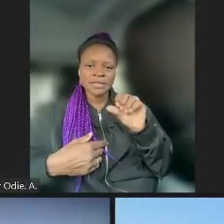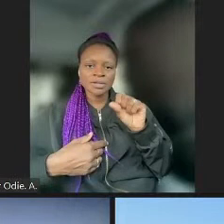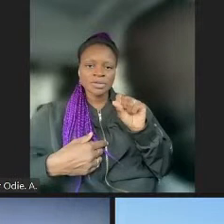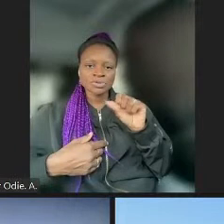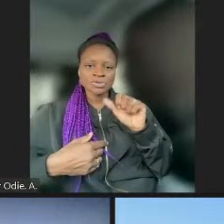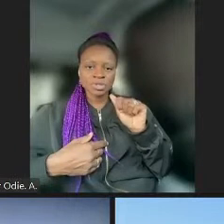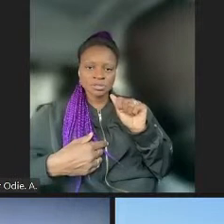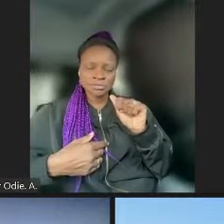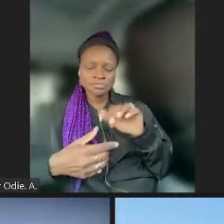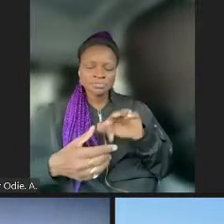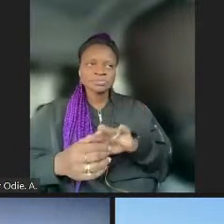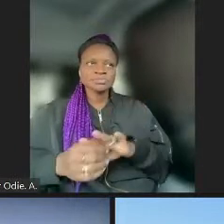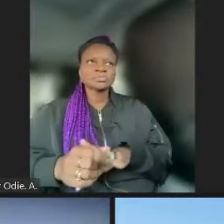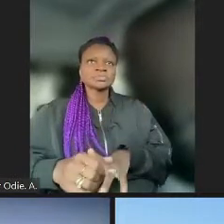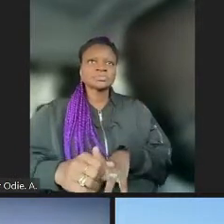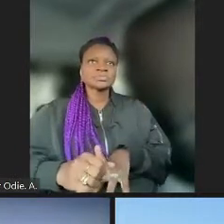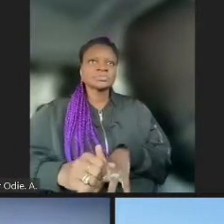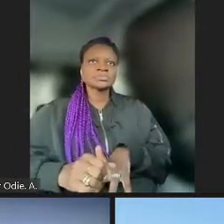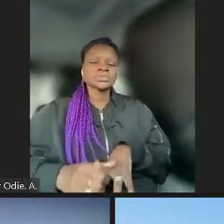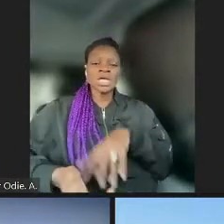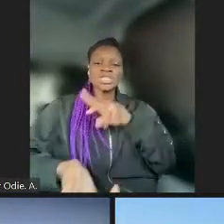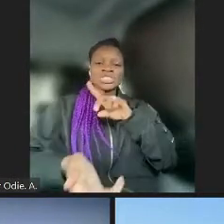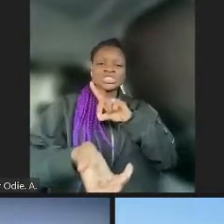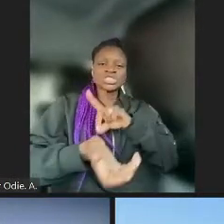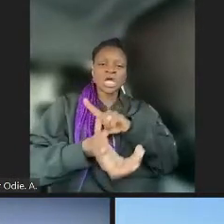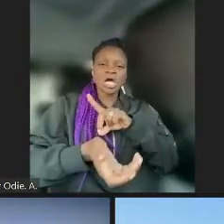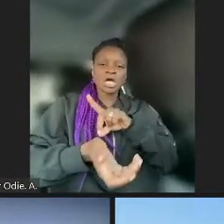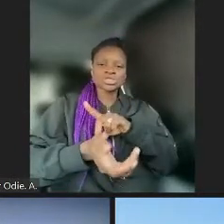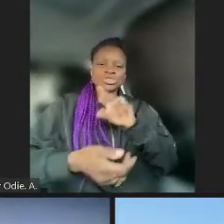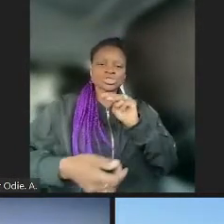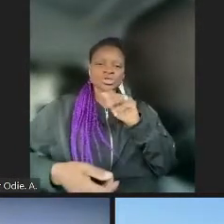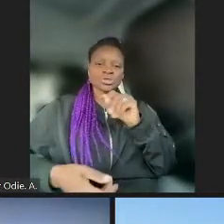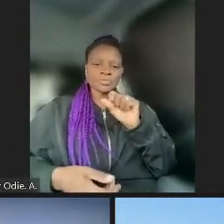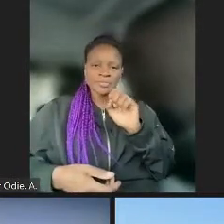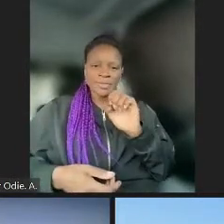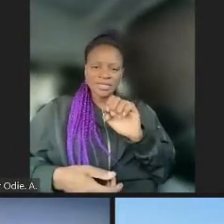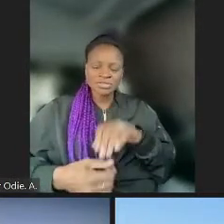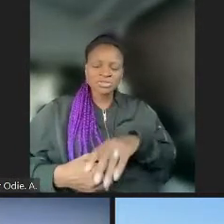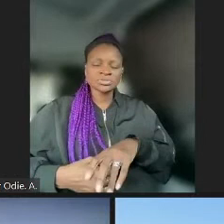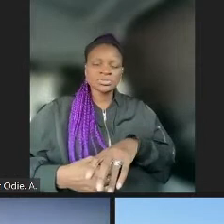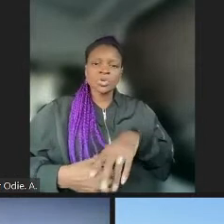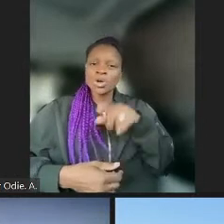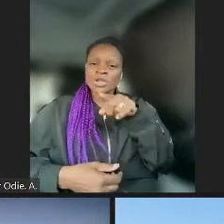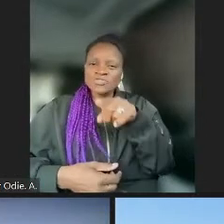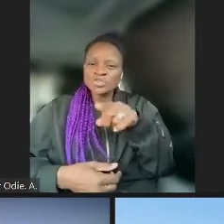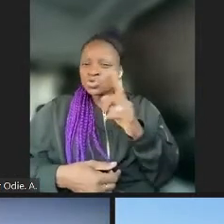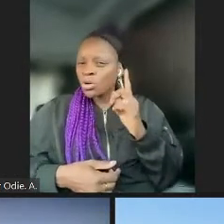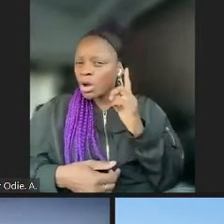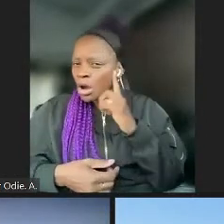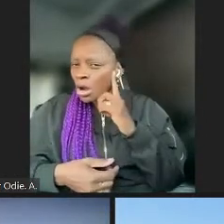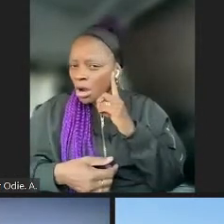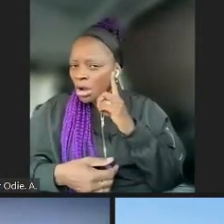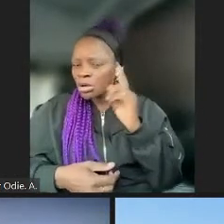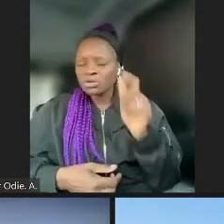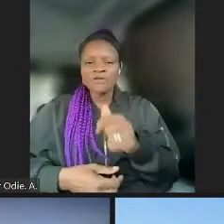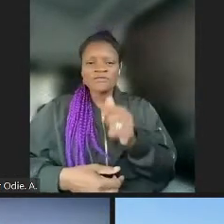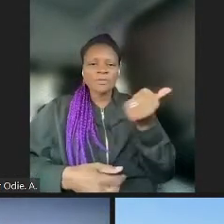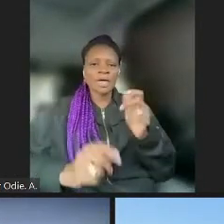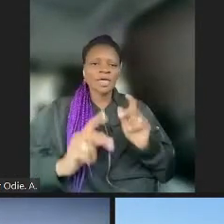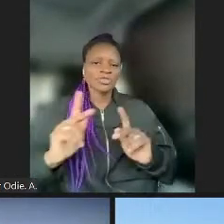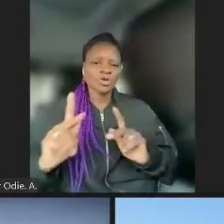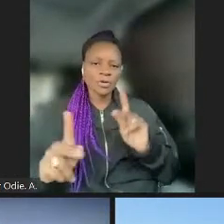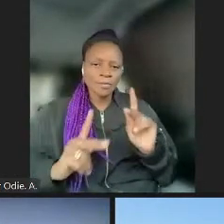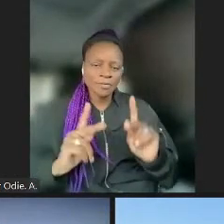Dr. Mace, what are you hearing from your counterparts in the Bay Area, other health officers, in terms of